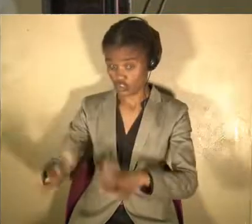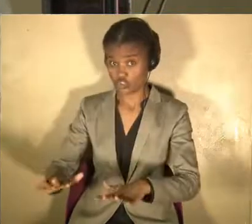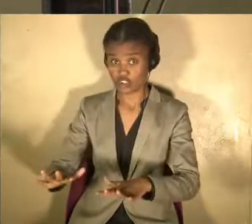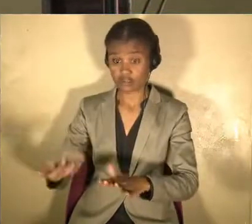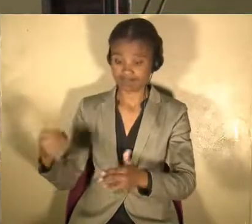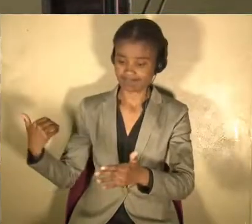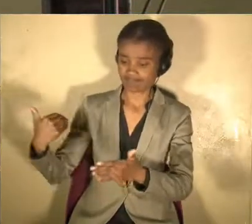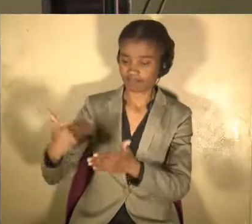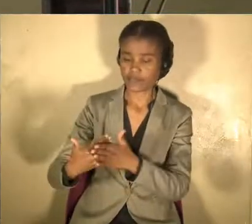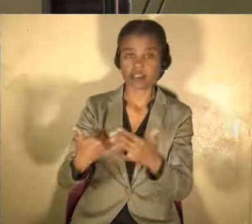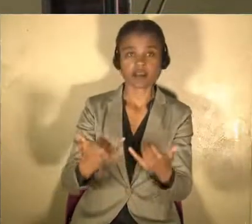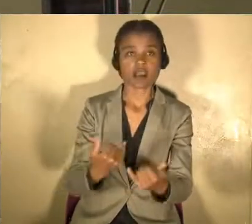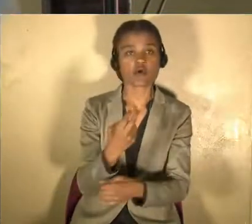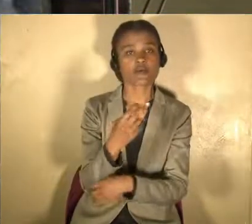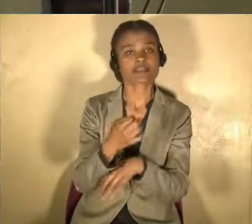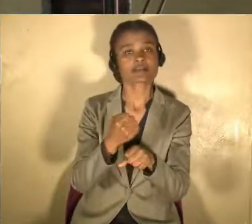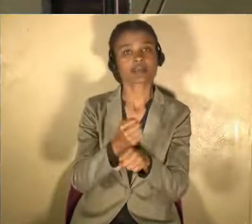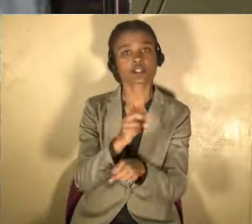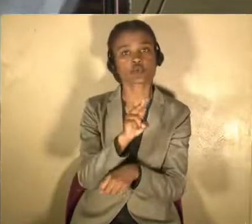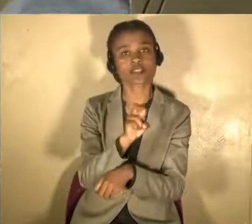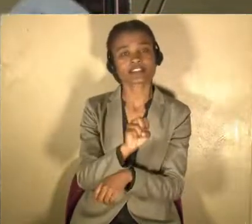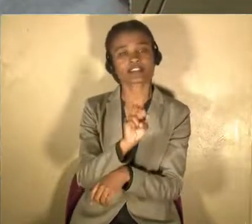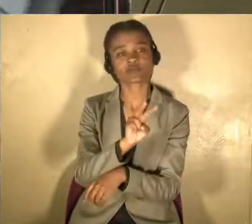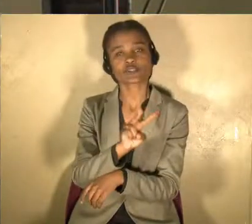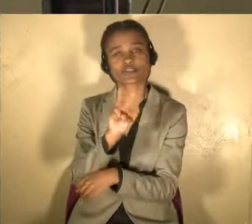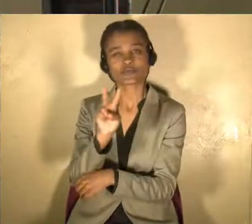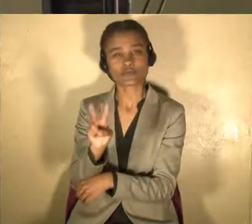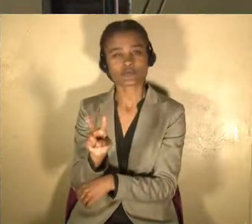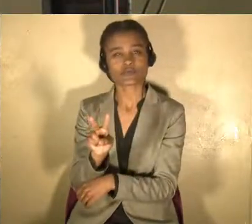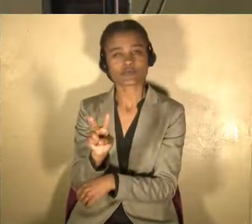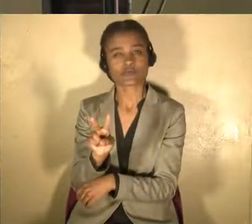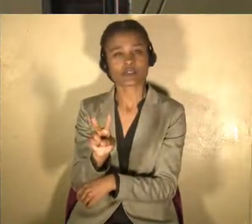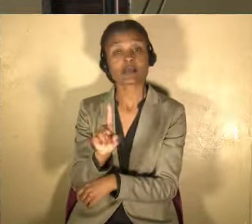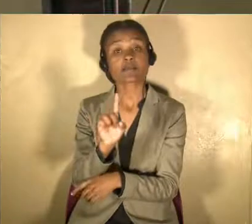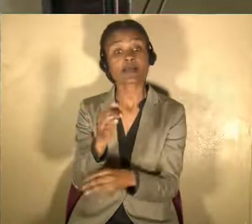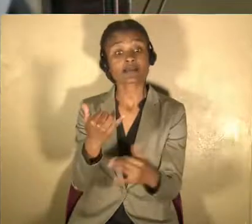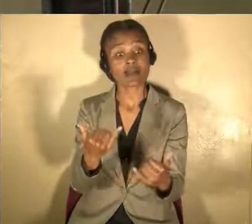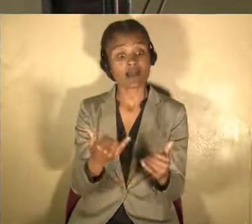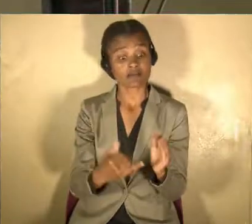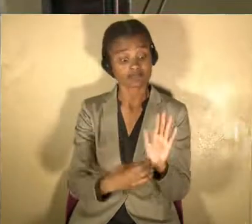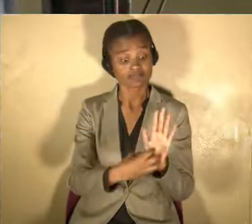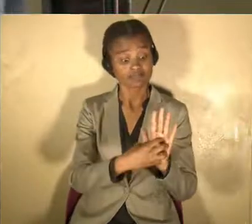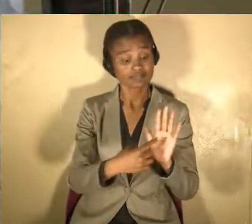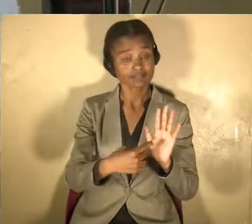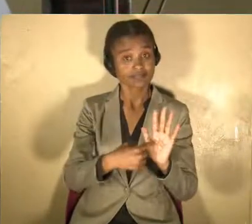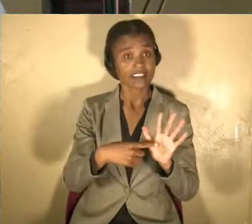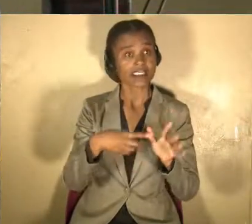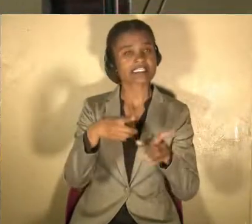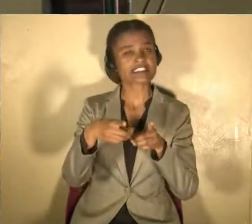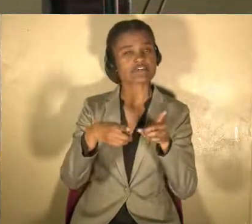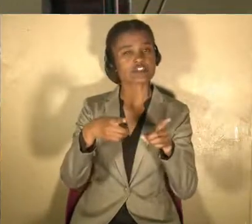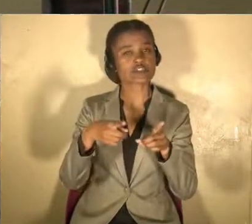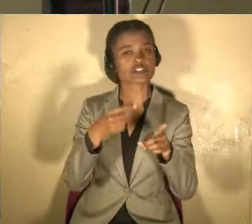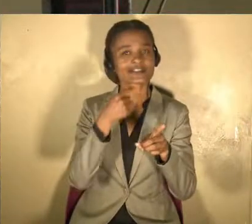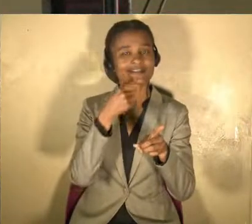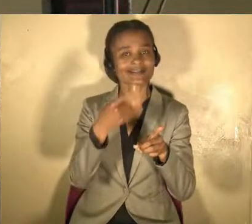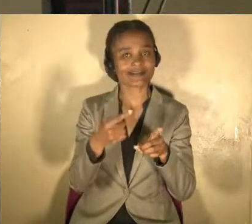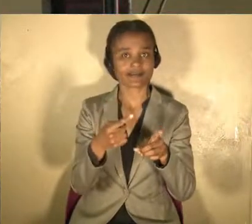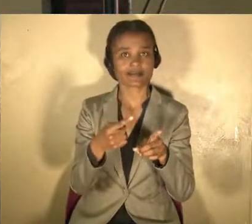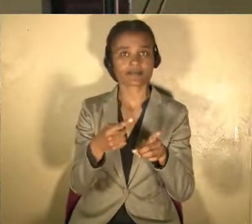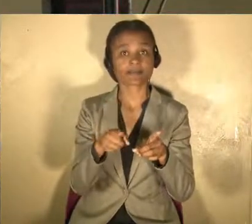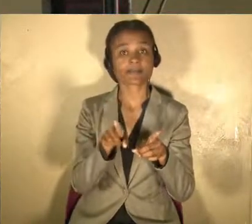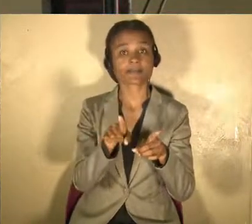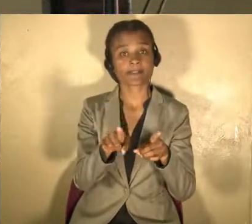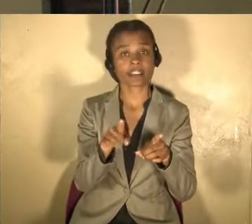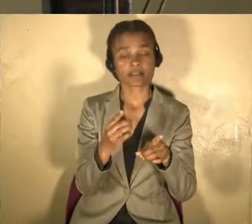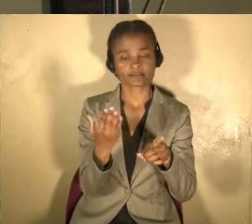in the process, according to the definition of a child, in the process there were children who were under the age